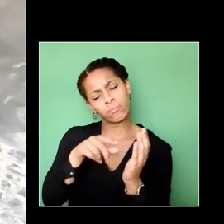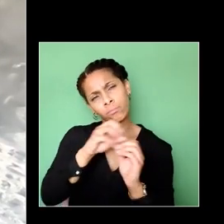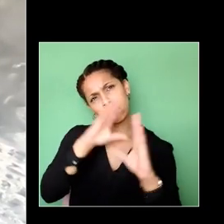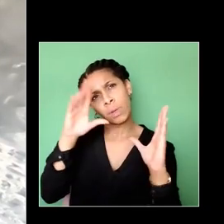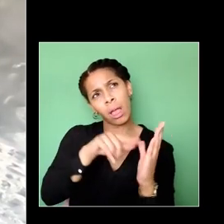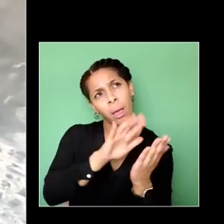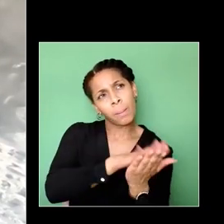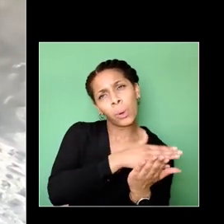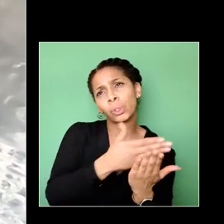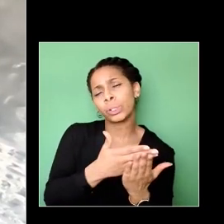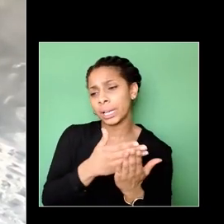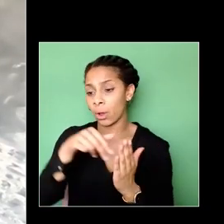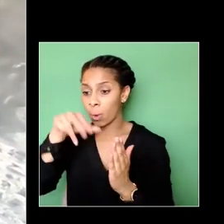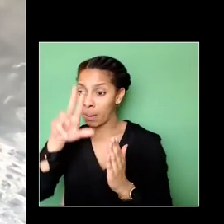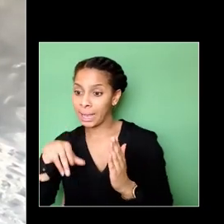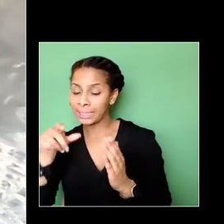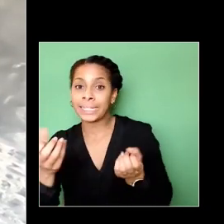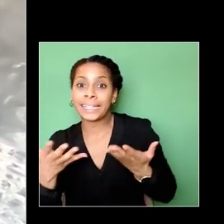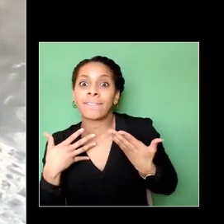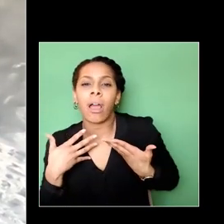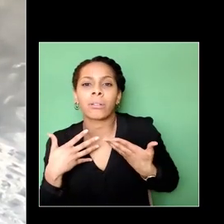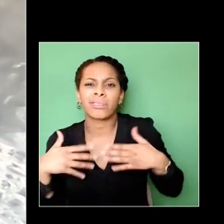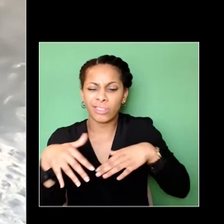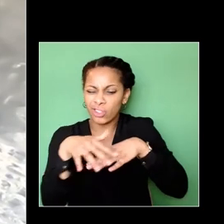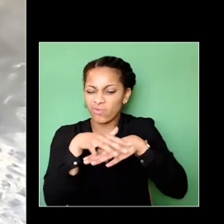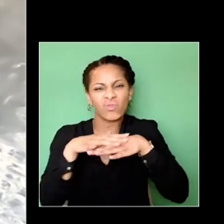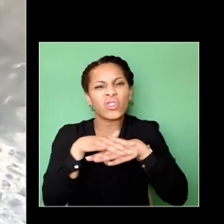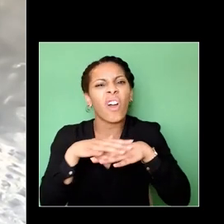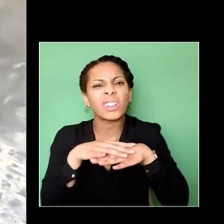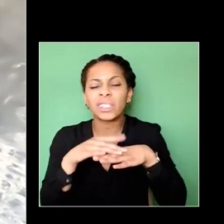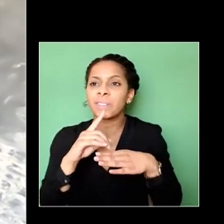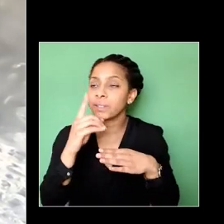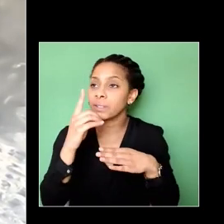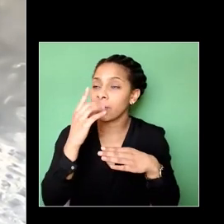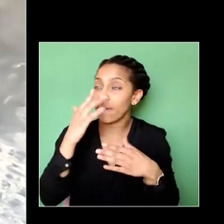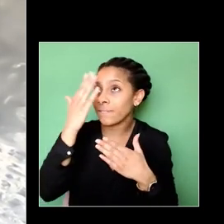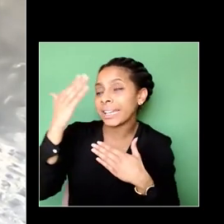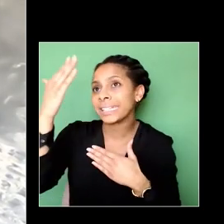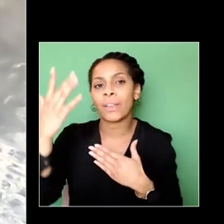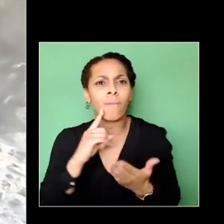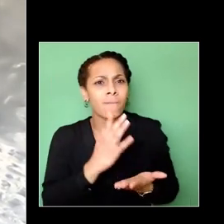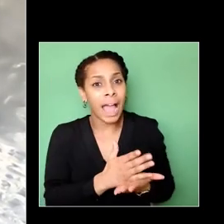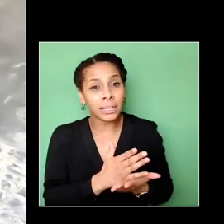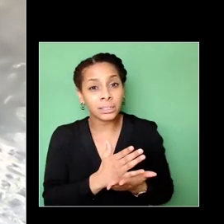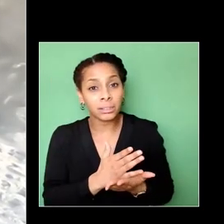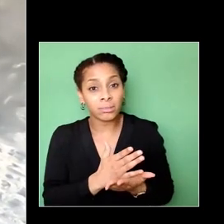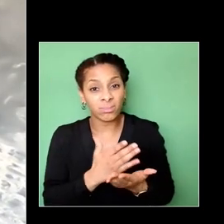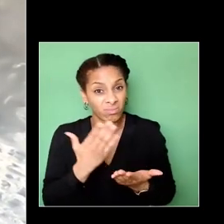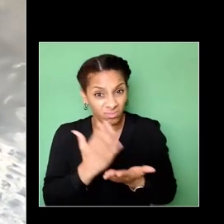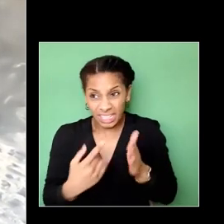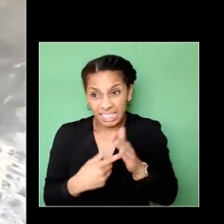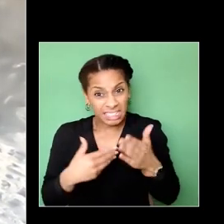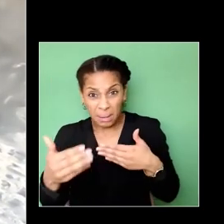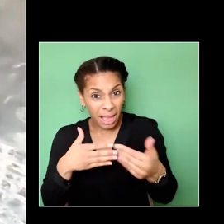surface fantasy and fact, known or imagined? Does it matter as long as the work of art takes us somewhere human